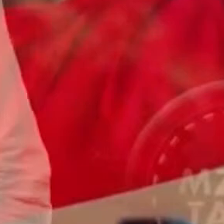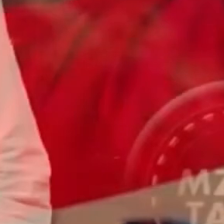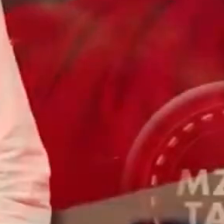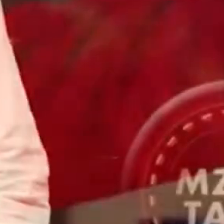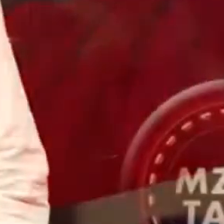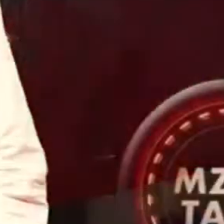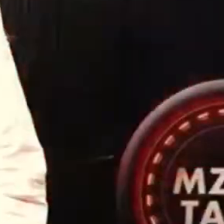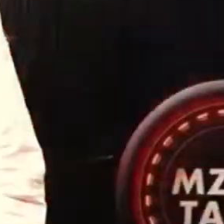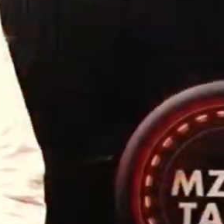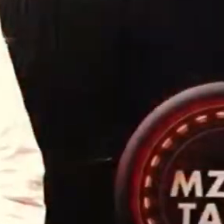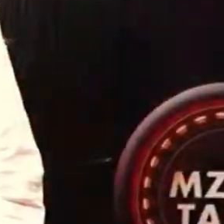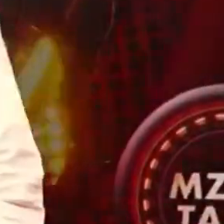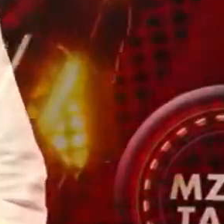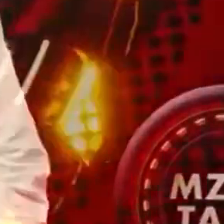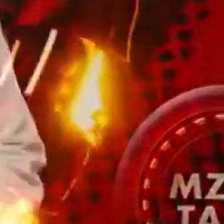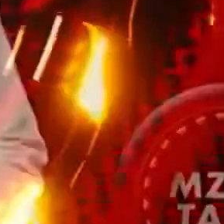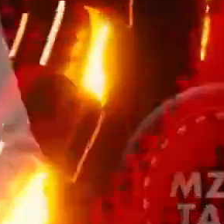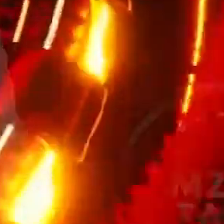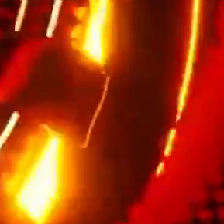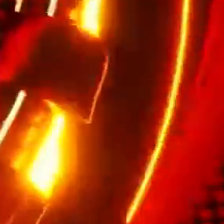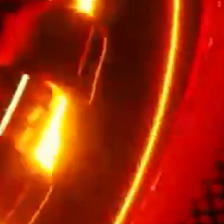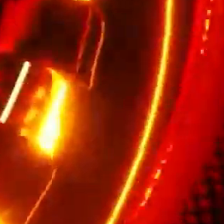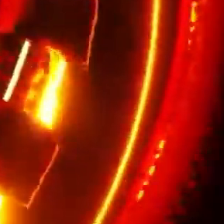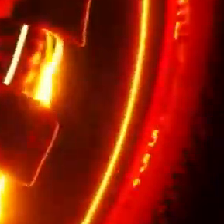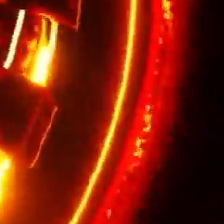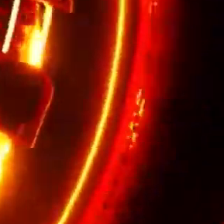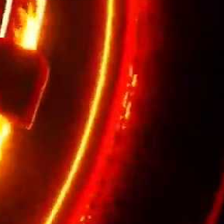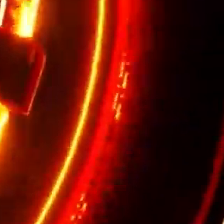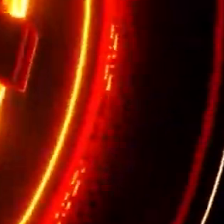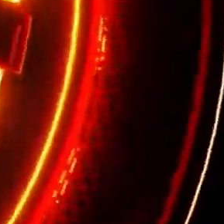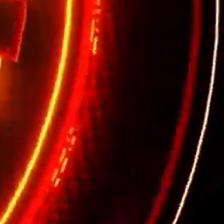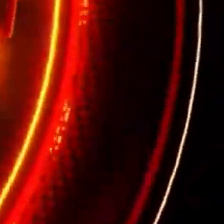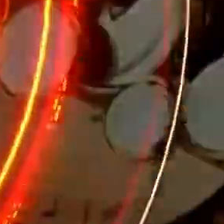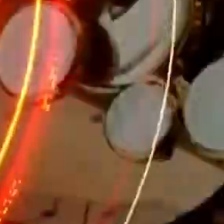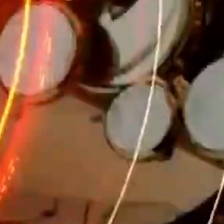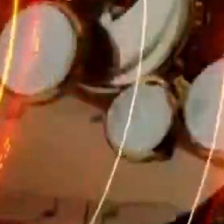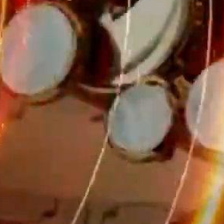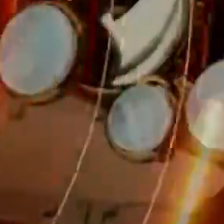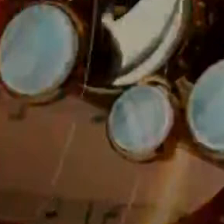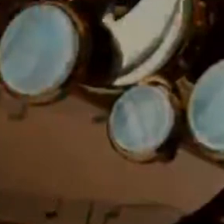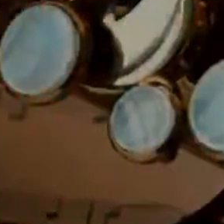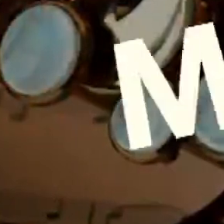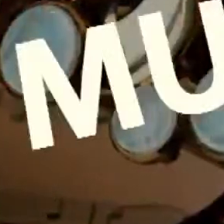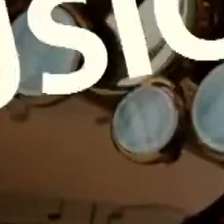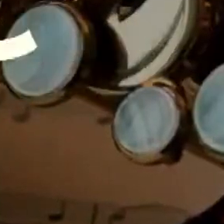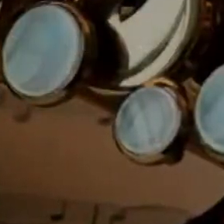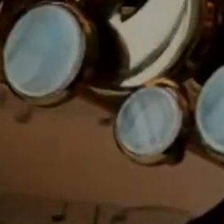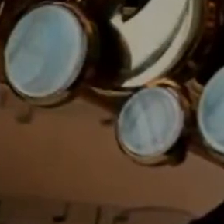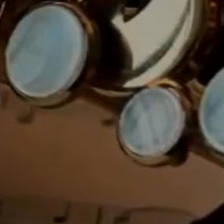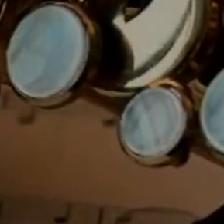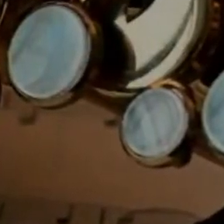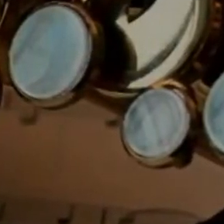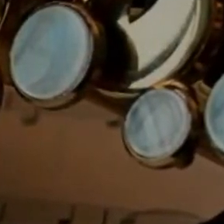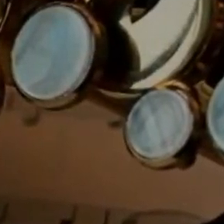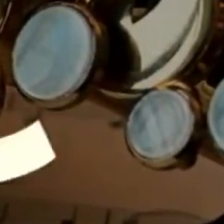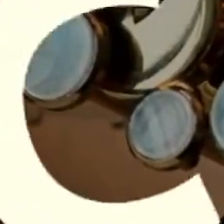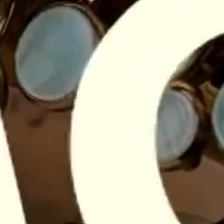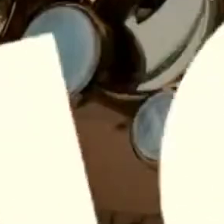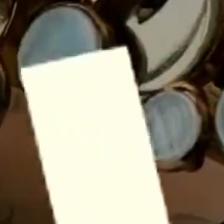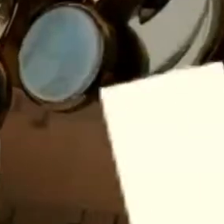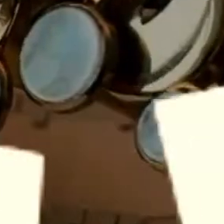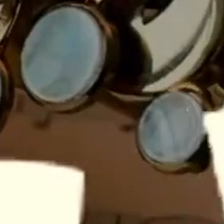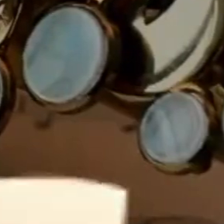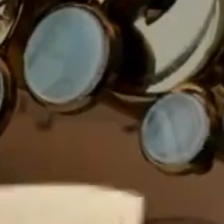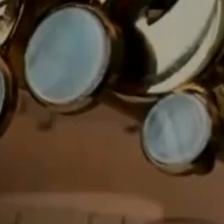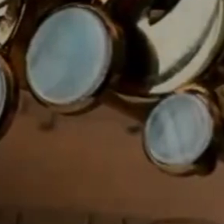And have our minds renewed by the word of God on the word segment. And not forgetting new music za hii wiki, yani ndakuwa bado nawapatia